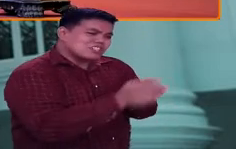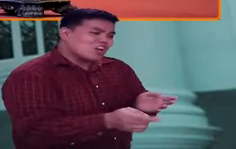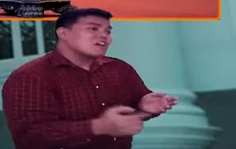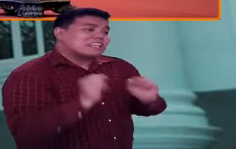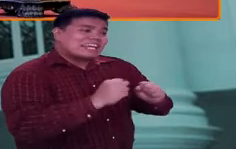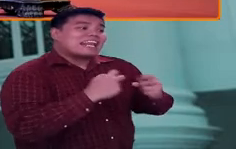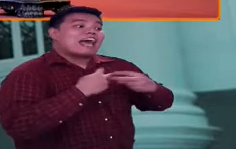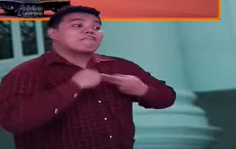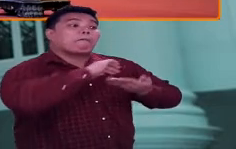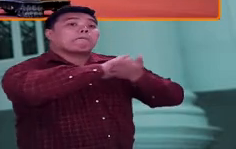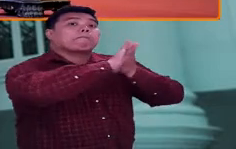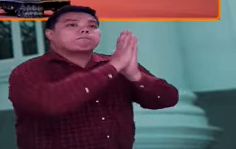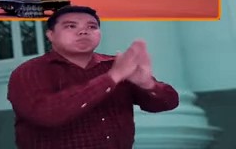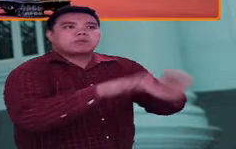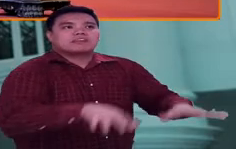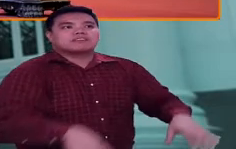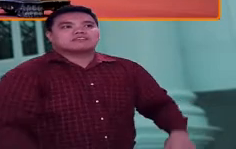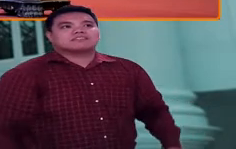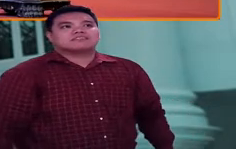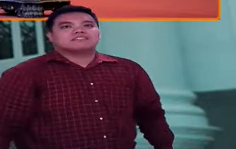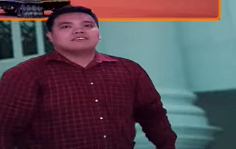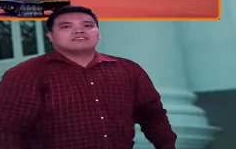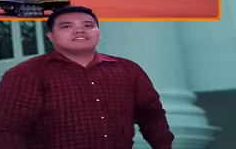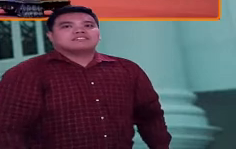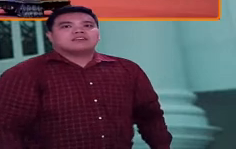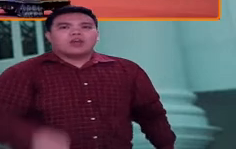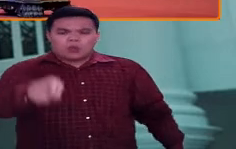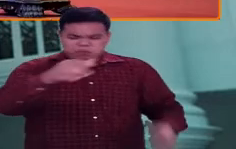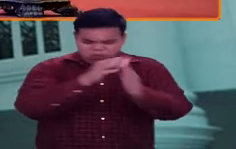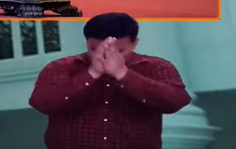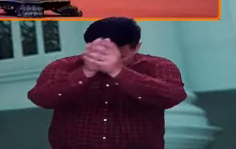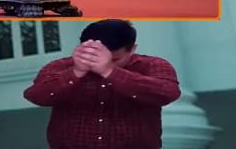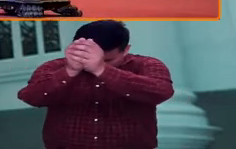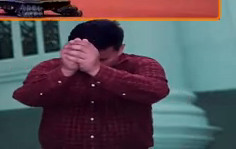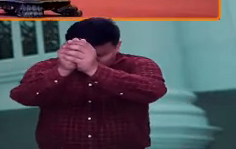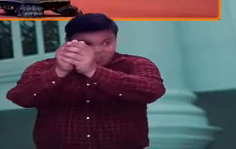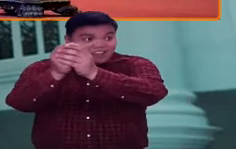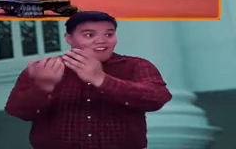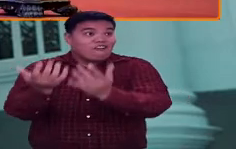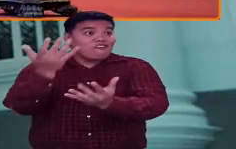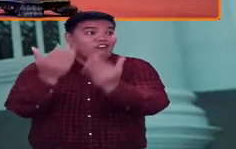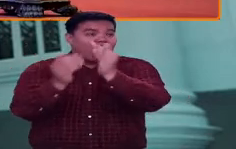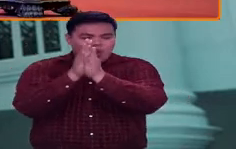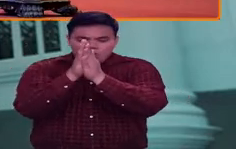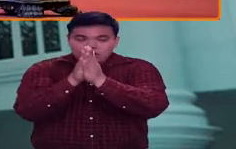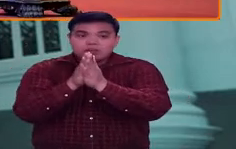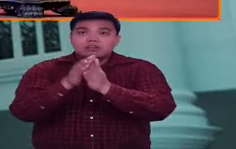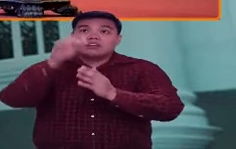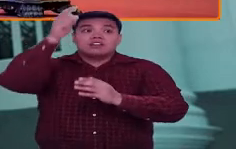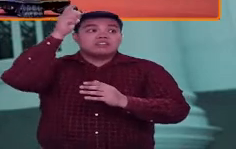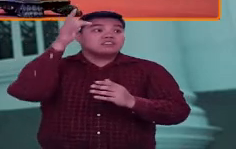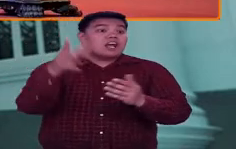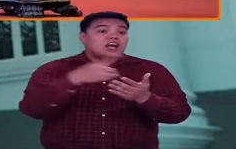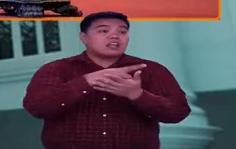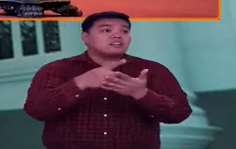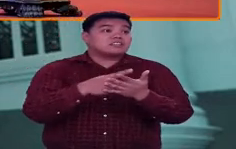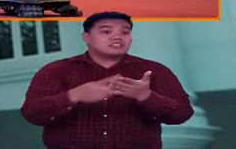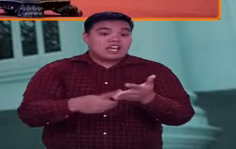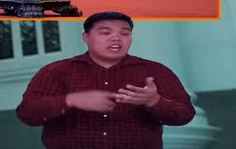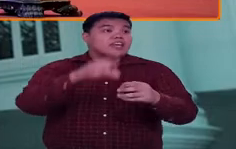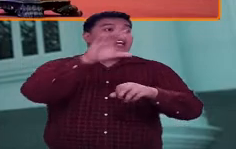searching for help, and they need the truth of Jesus Christ. And our God has designed the